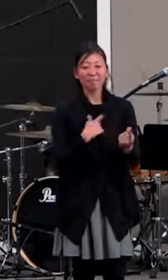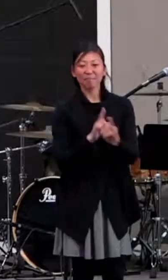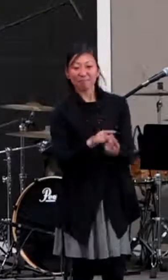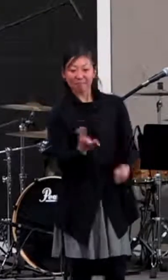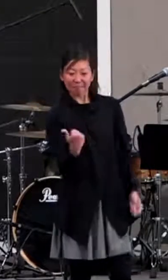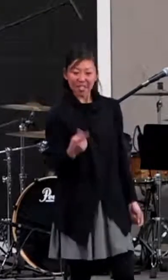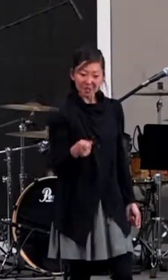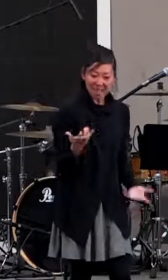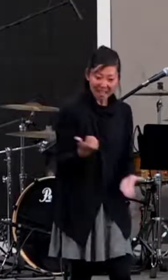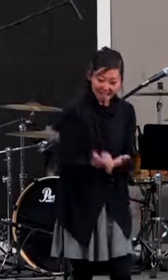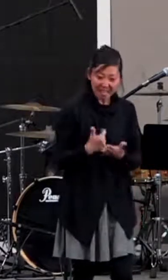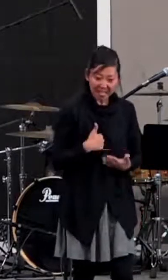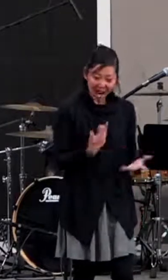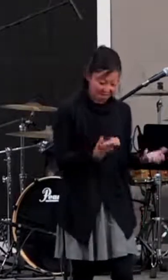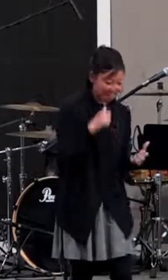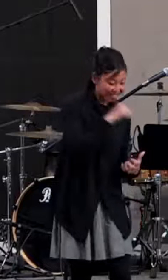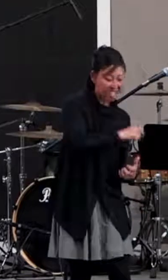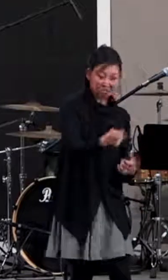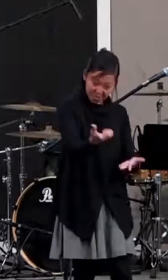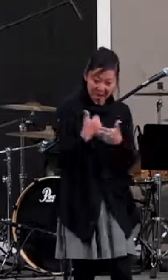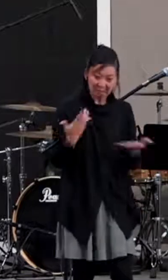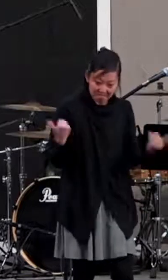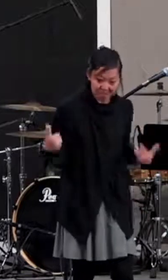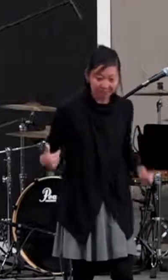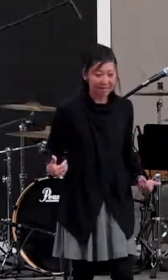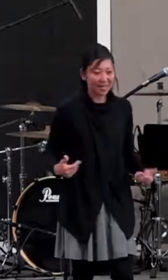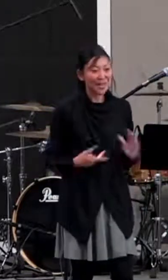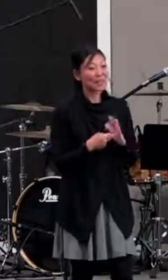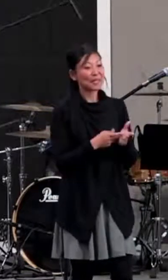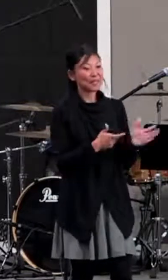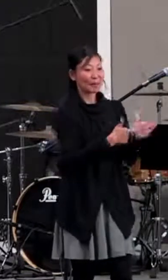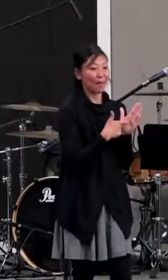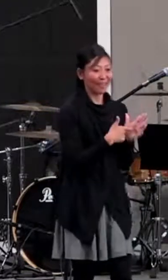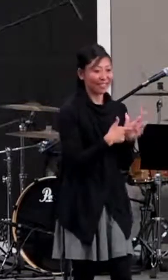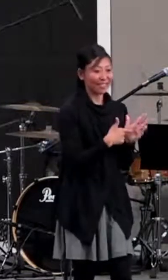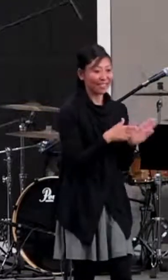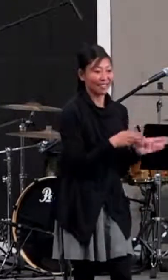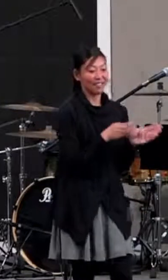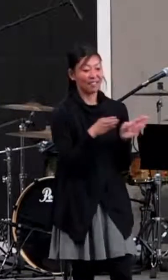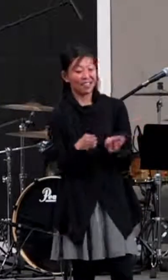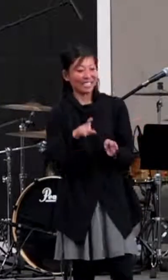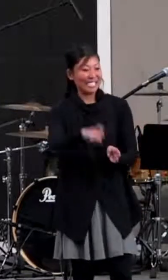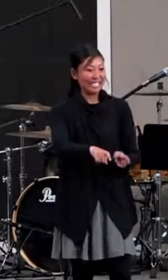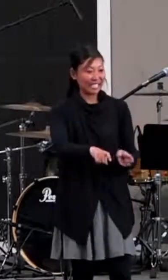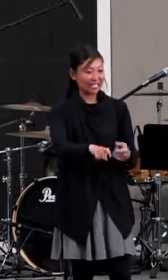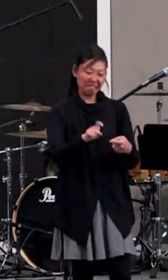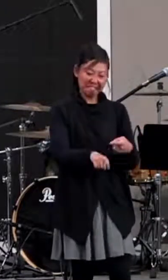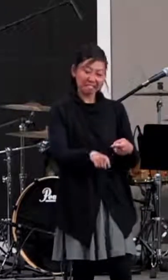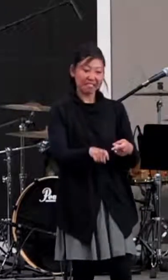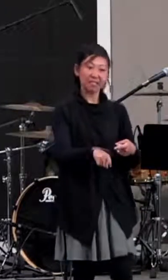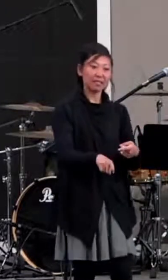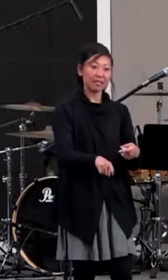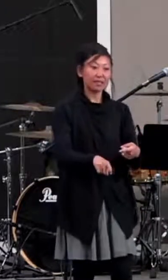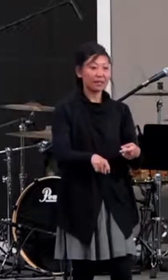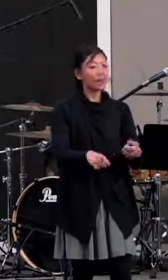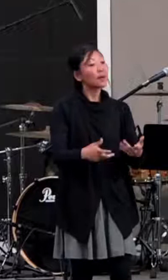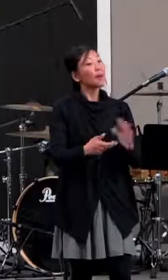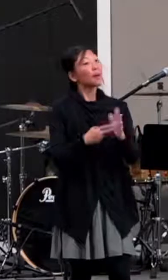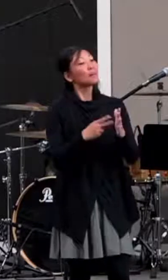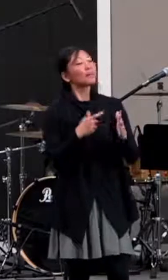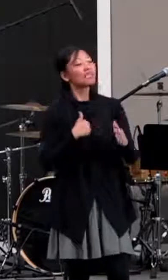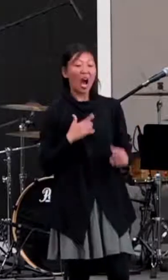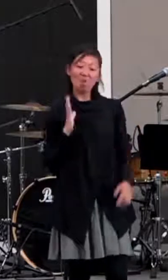help me get what I want. Desire becomes a demand, which progresses then to a need. A need is signified by